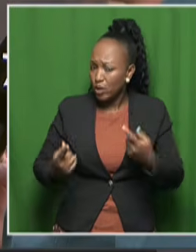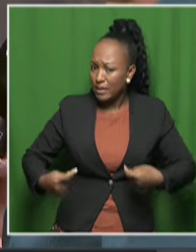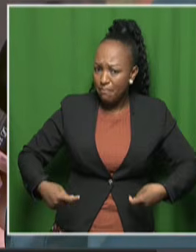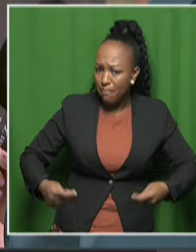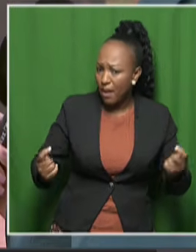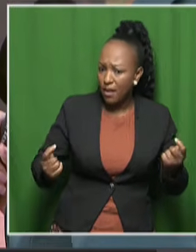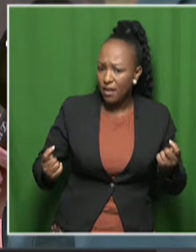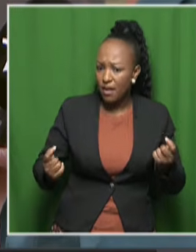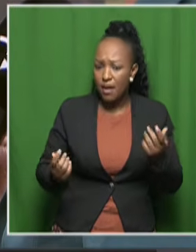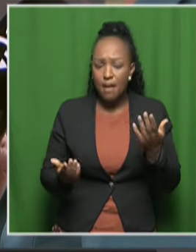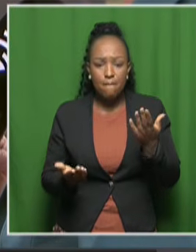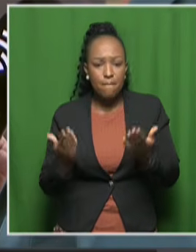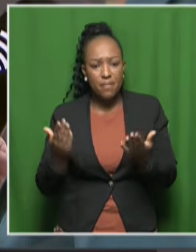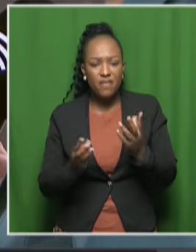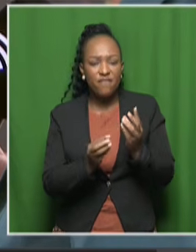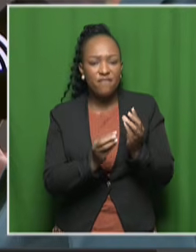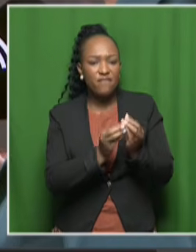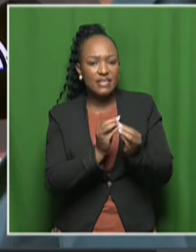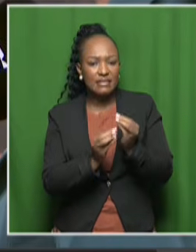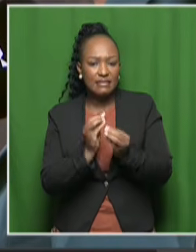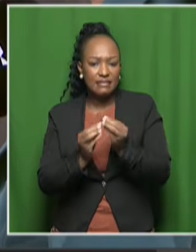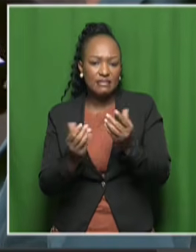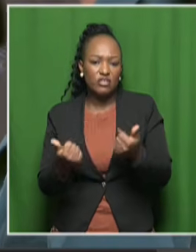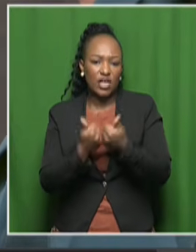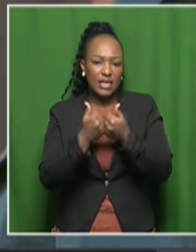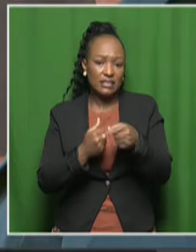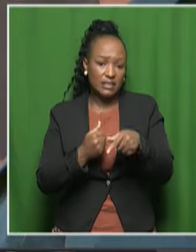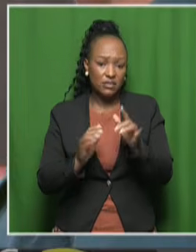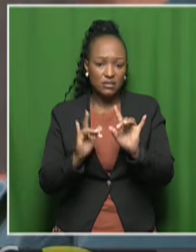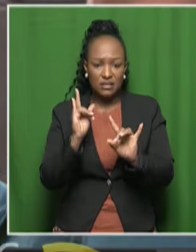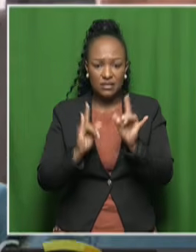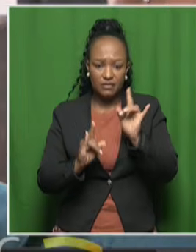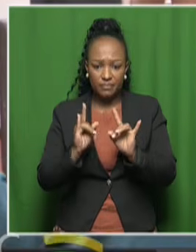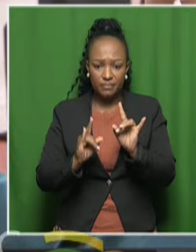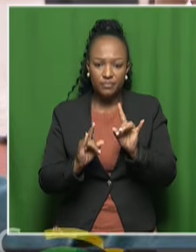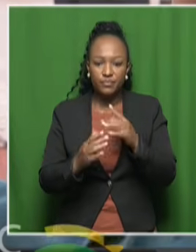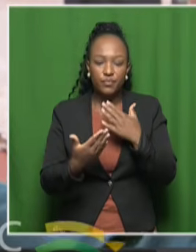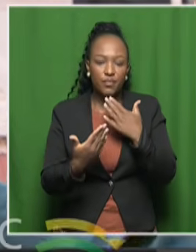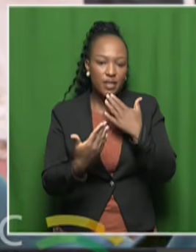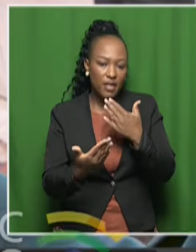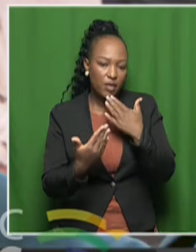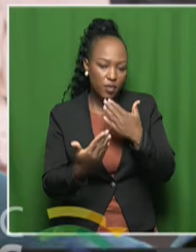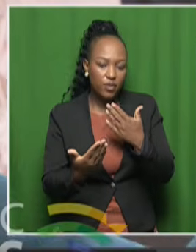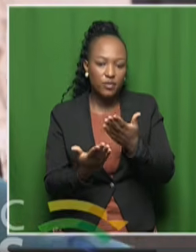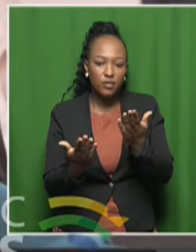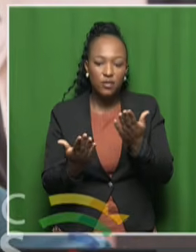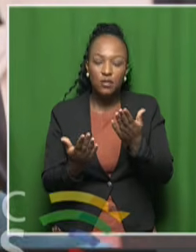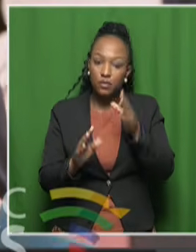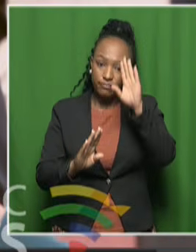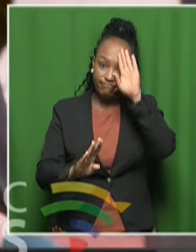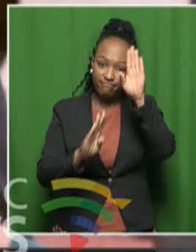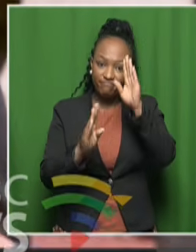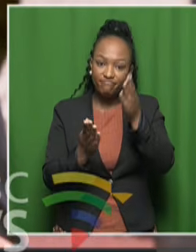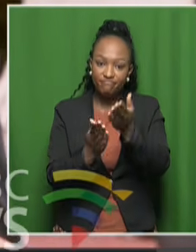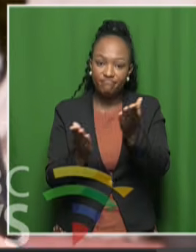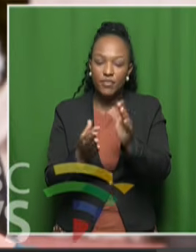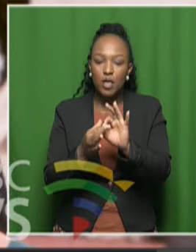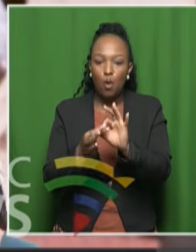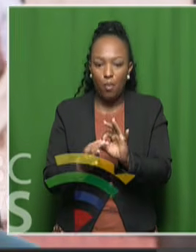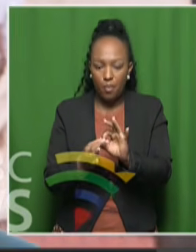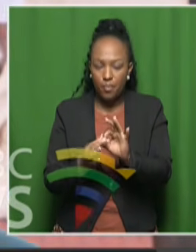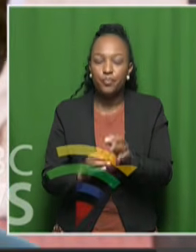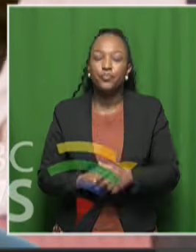on perhaps fixing some of the issues that we have in the city? Well, thank you very much, and greetings to yourself and the viewers at